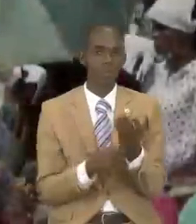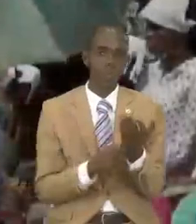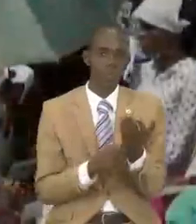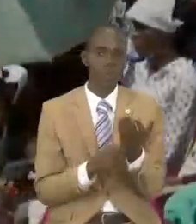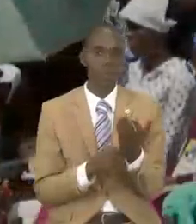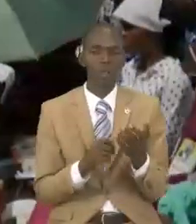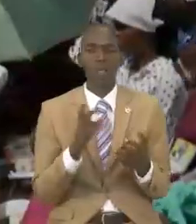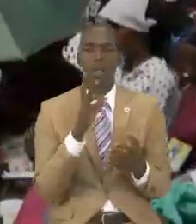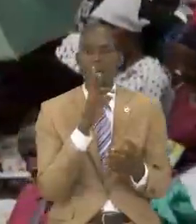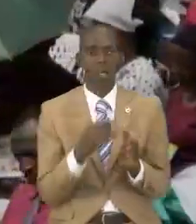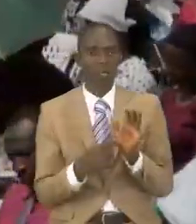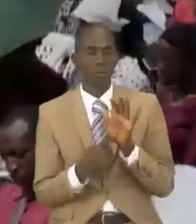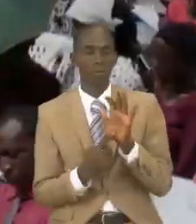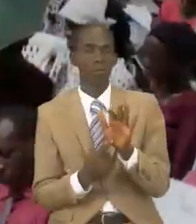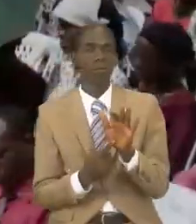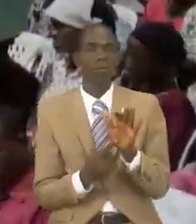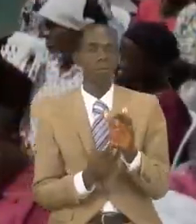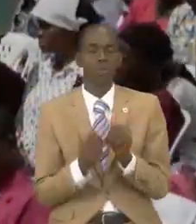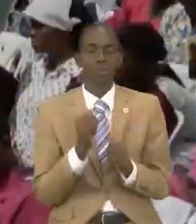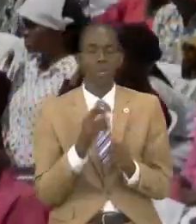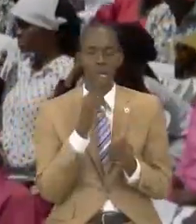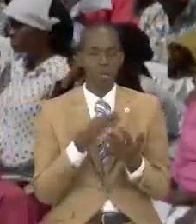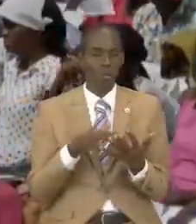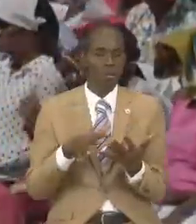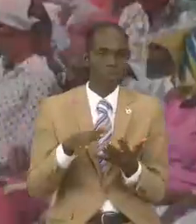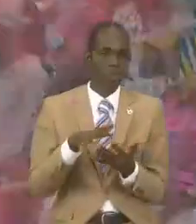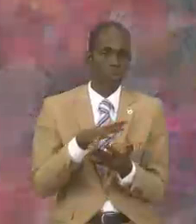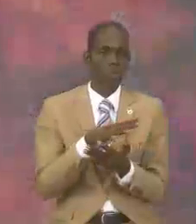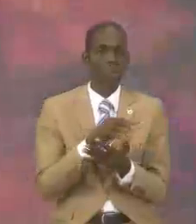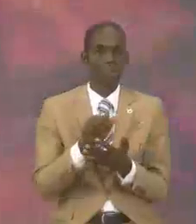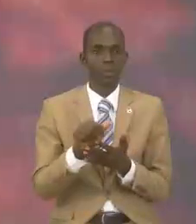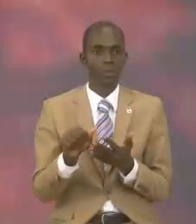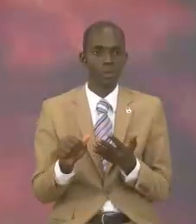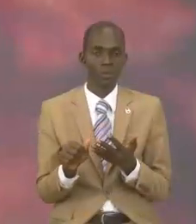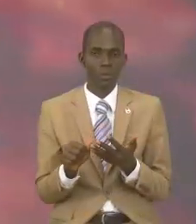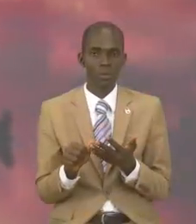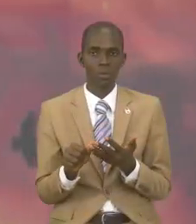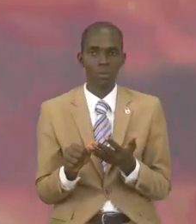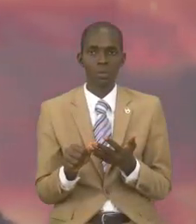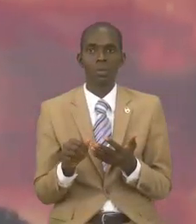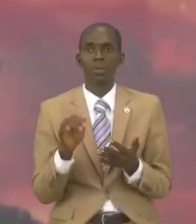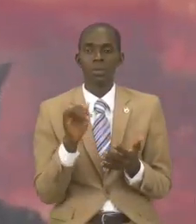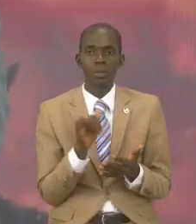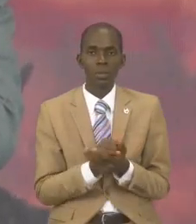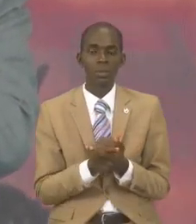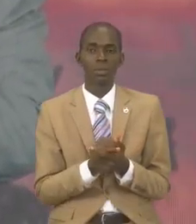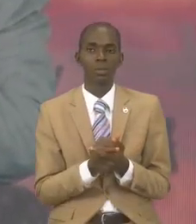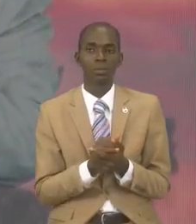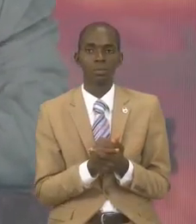are manifest. Which are these? Adultery, that's what it means by crucifying the flesh.